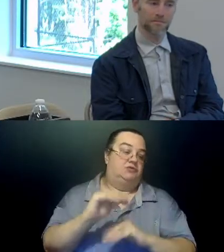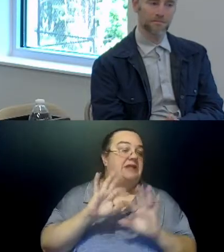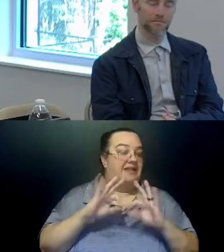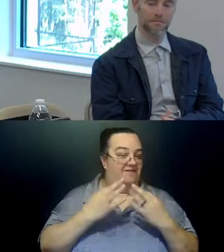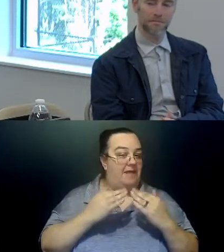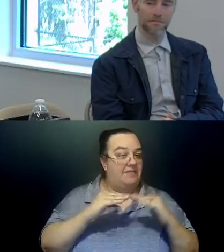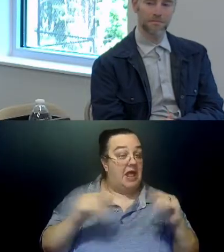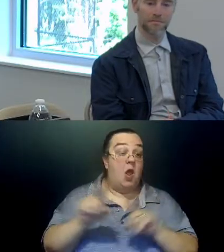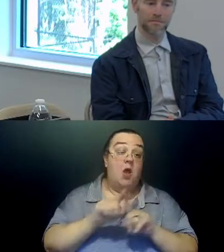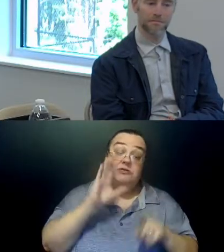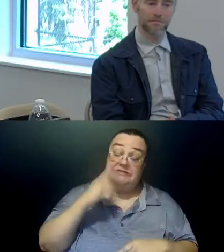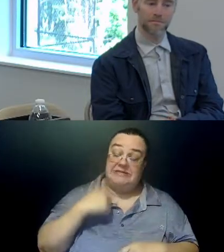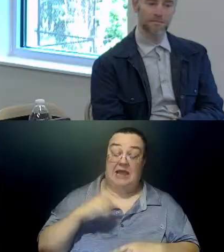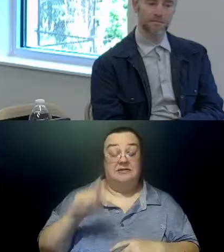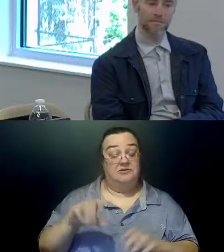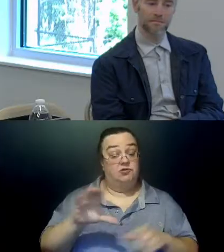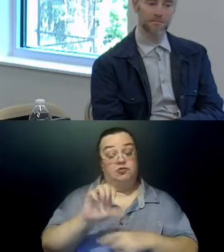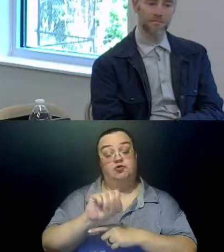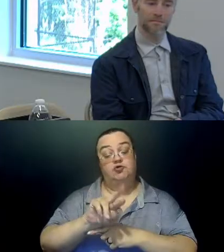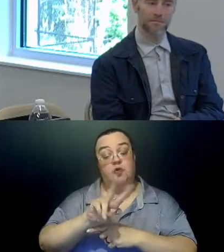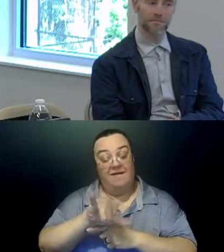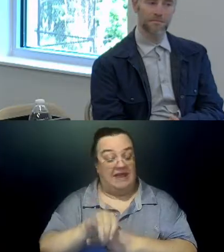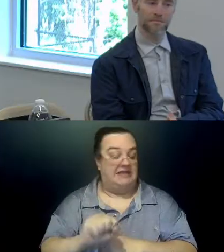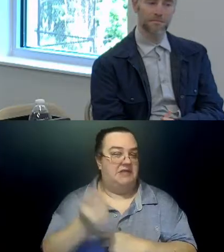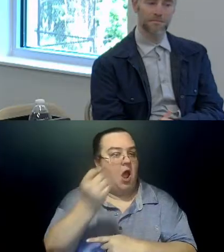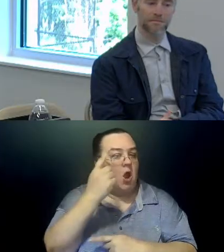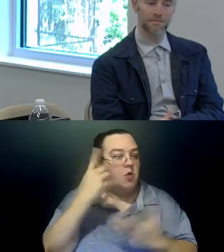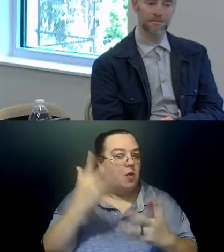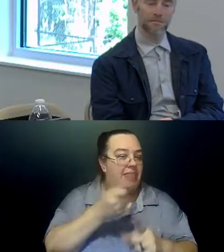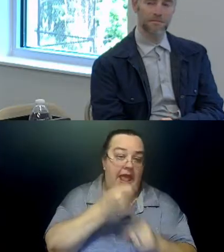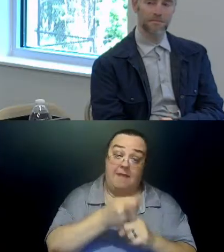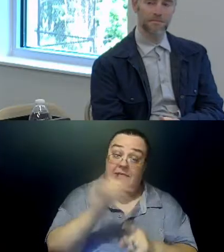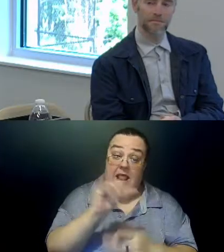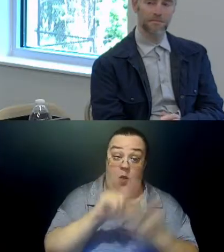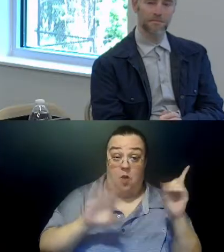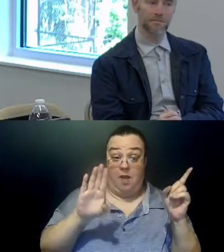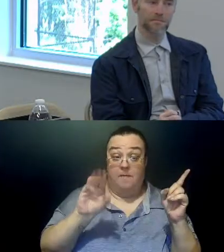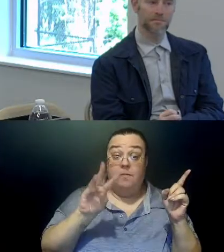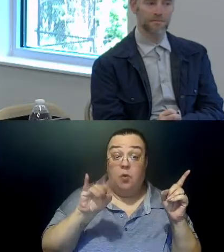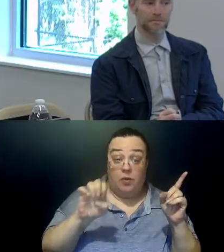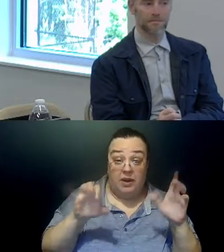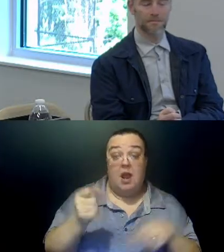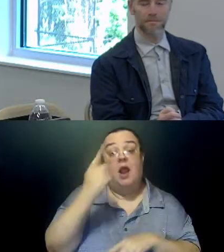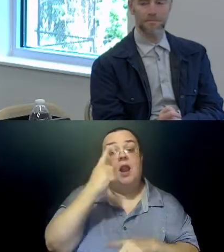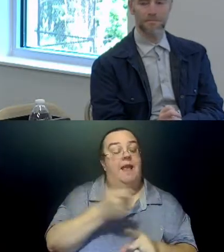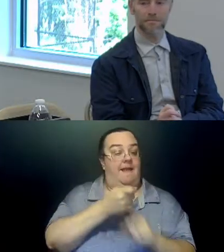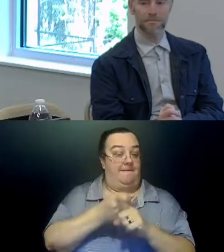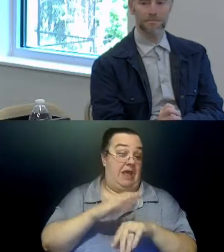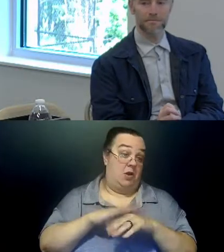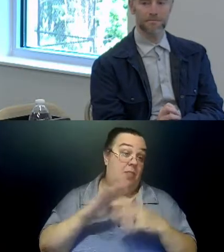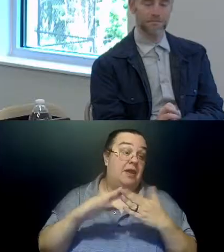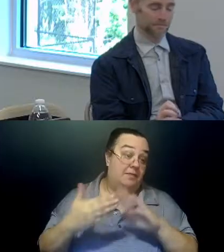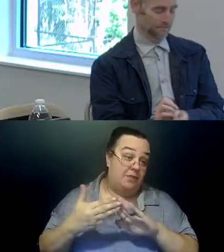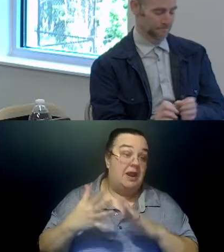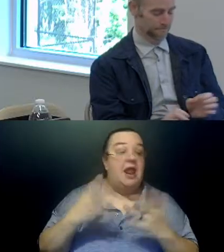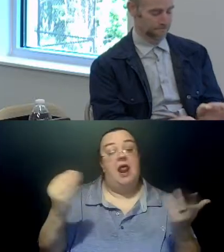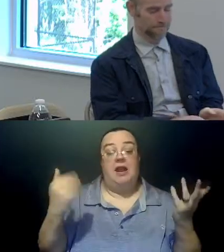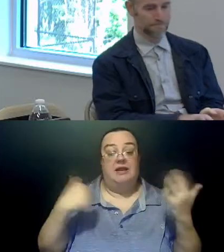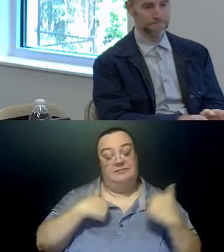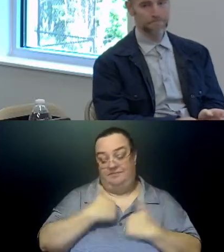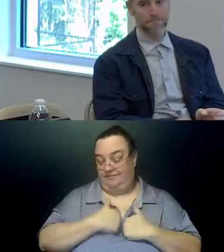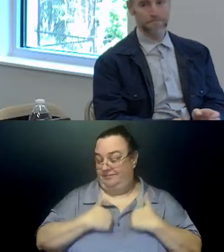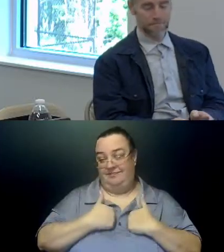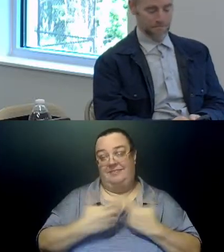have surveys, understand the impact, just like Bowie did, understand the impact on community. And I